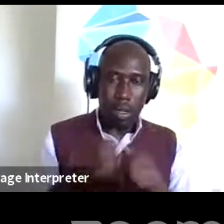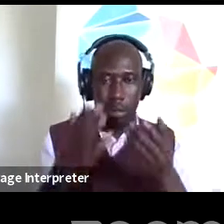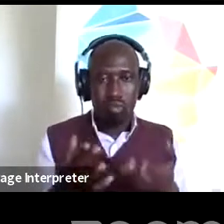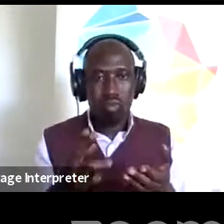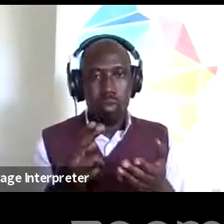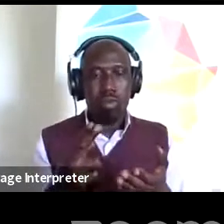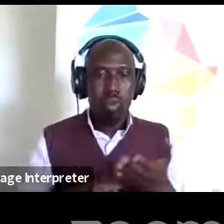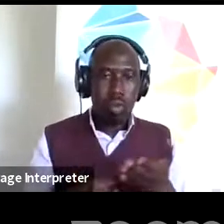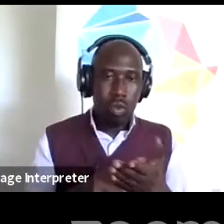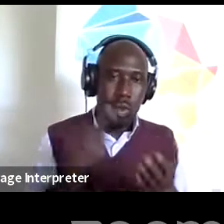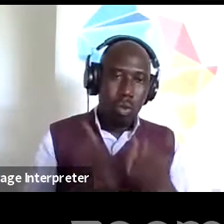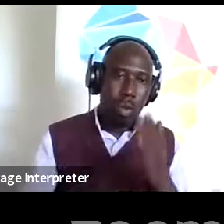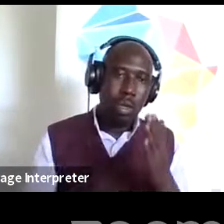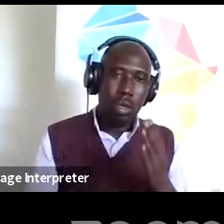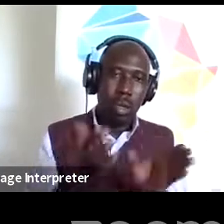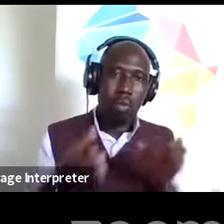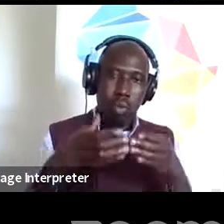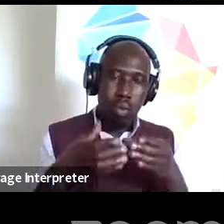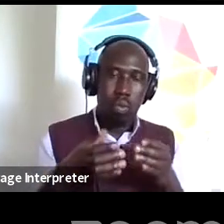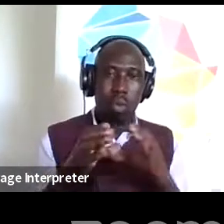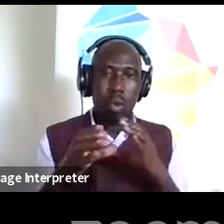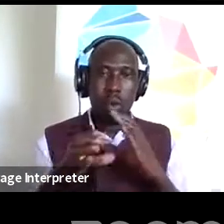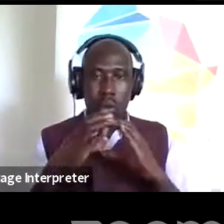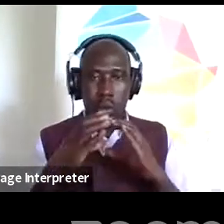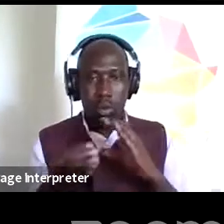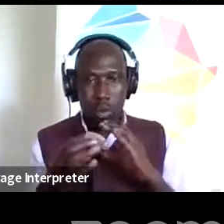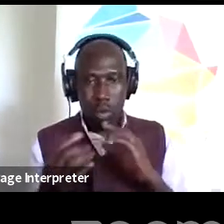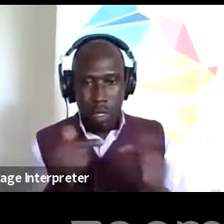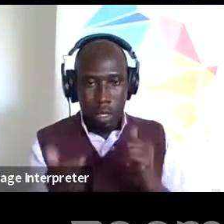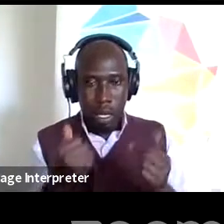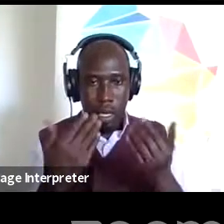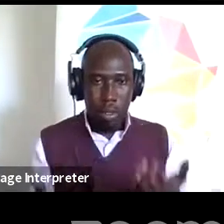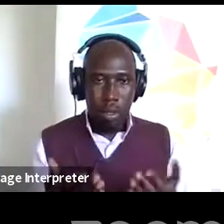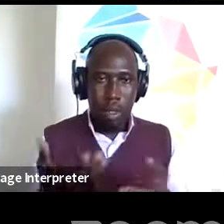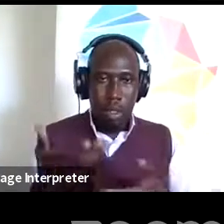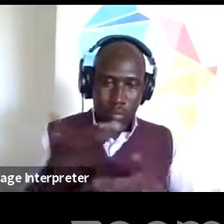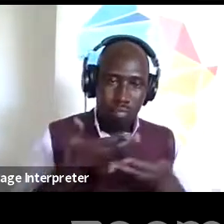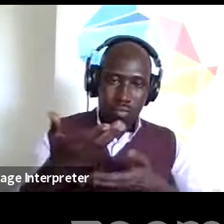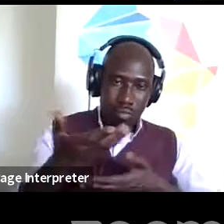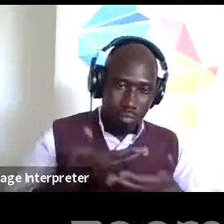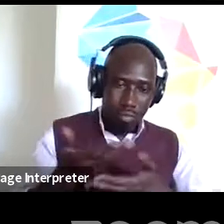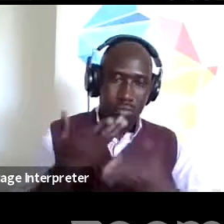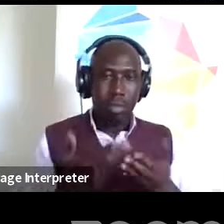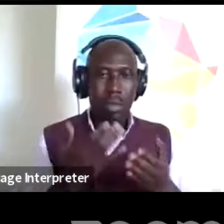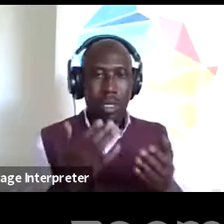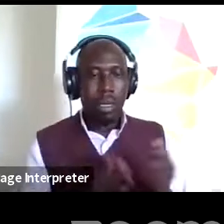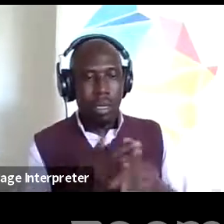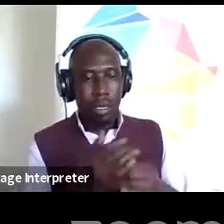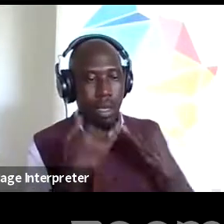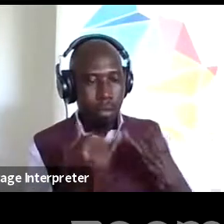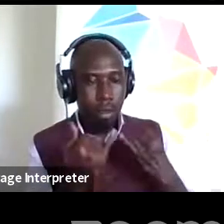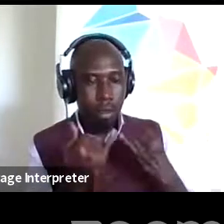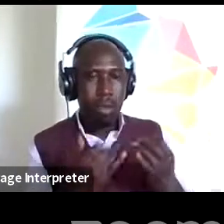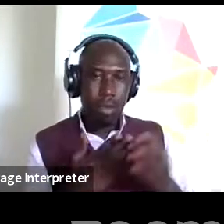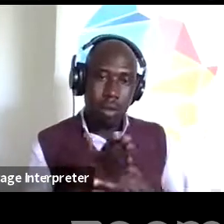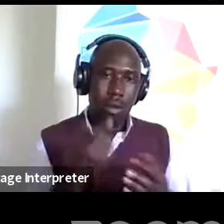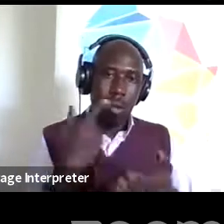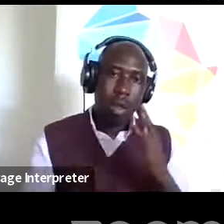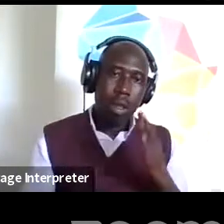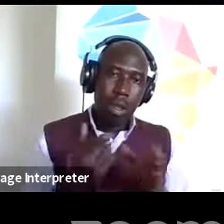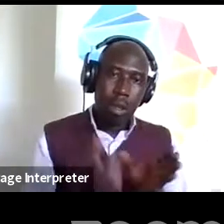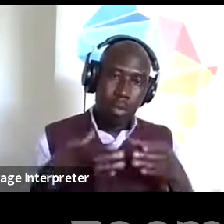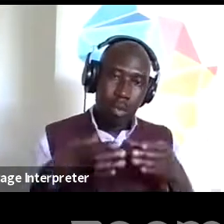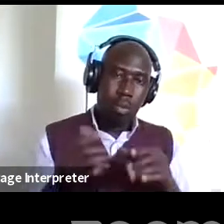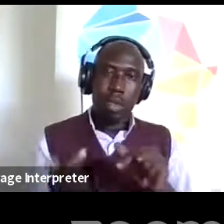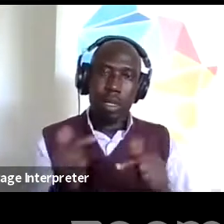group conversations. Rural communities are more comfortable engaging or accessing information through WhatsApp groups and WhatsApp group